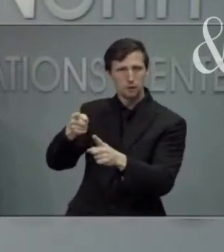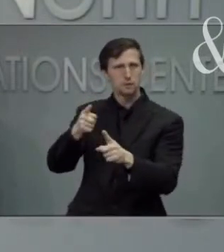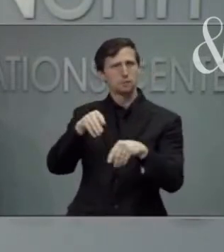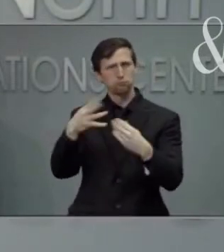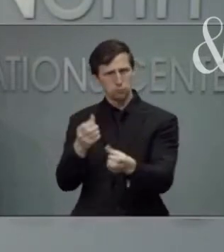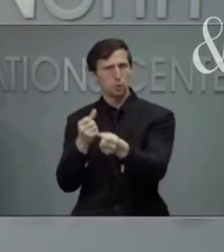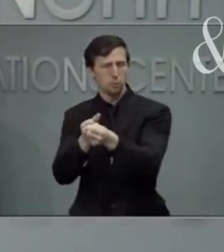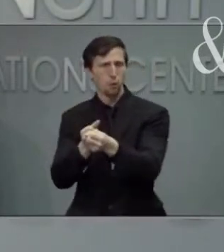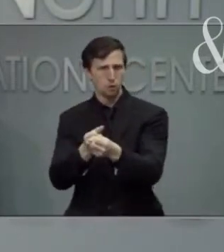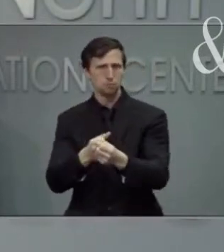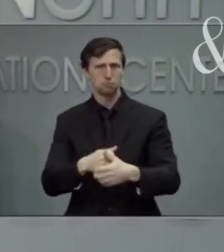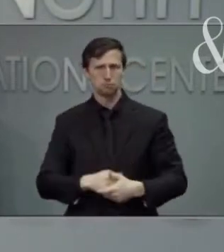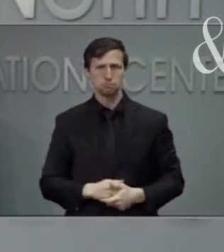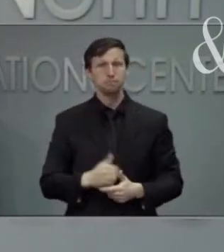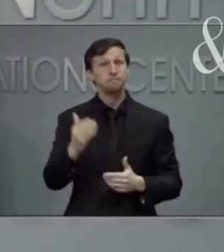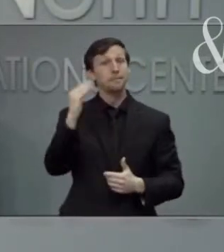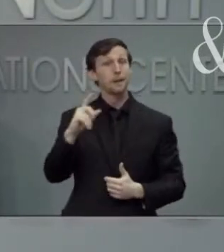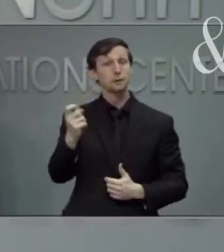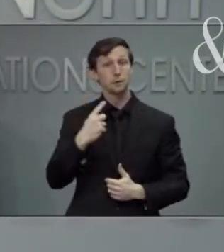Next question, please.